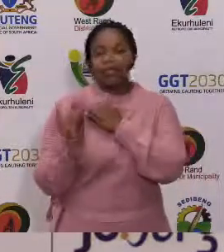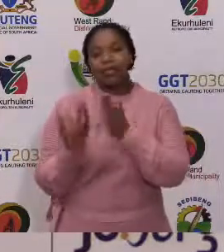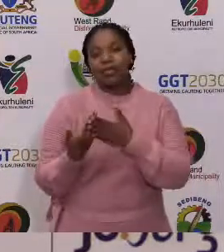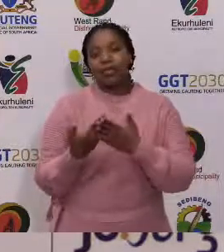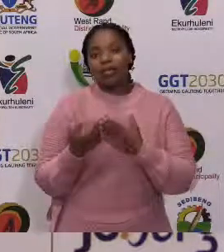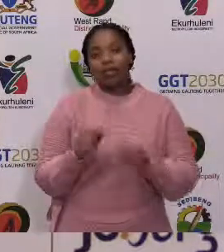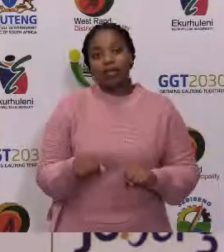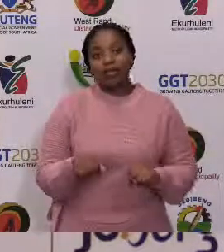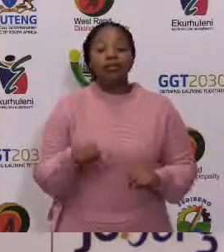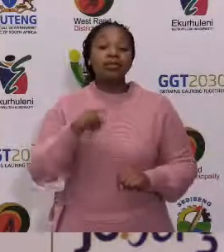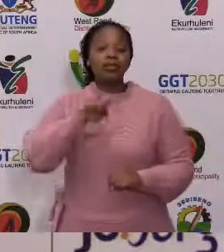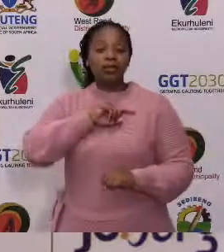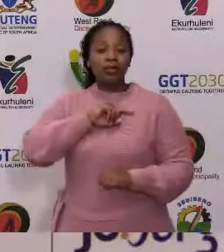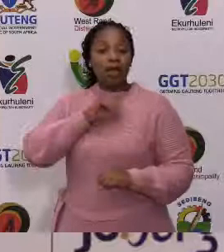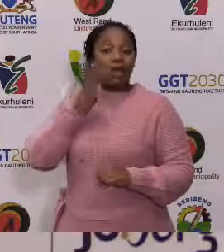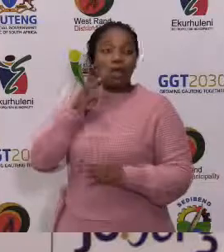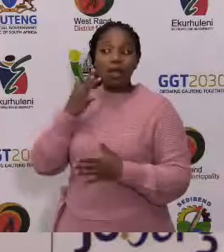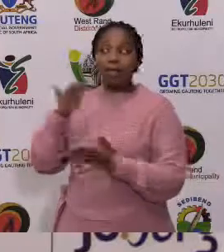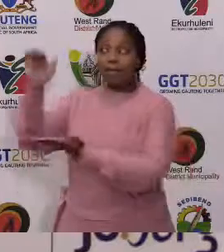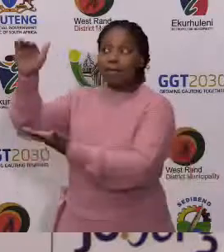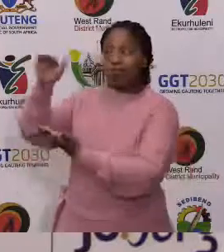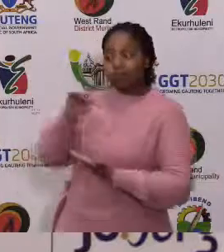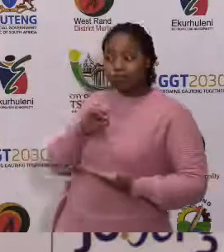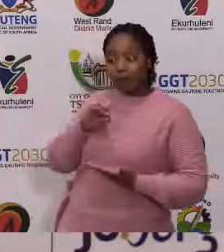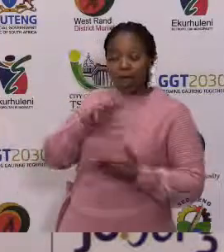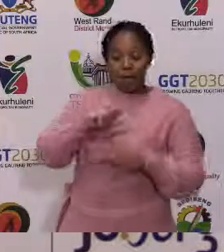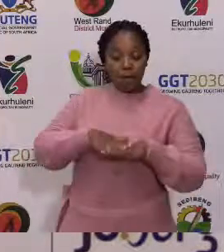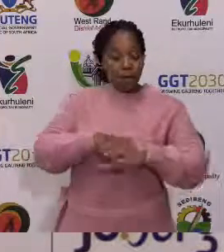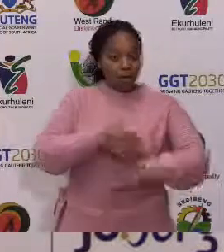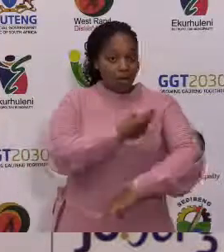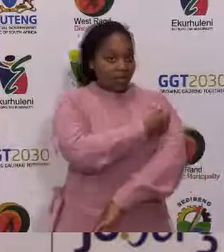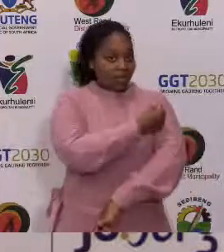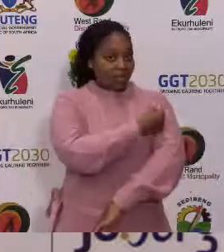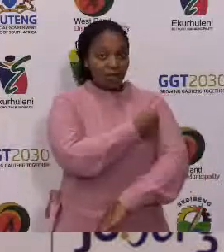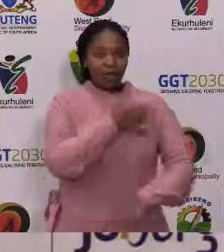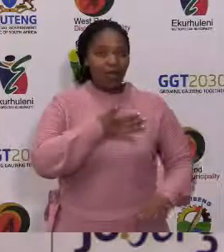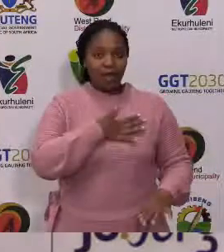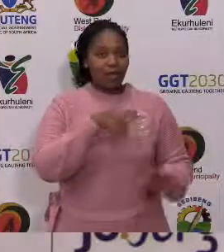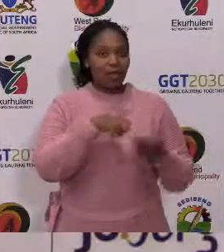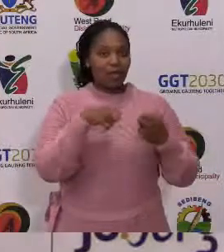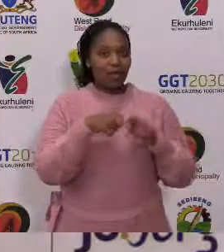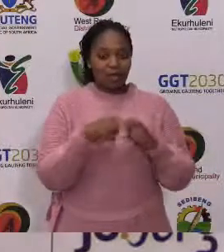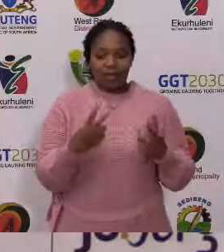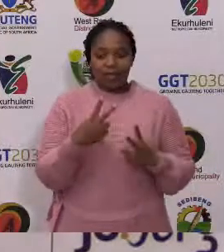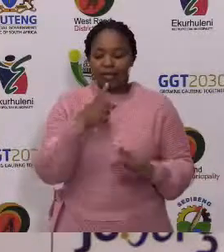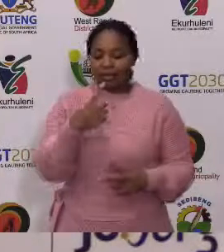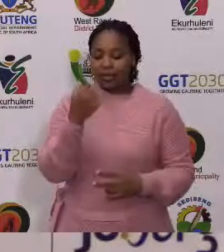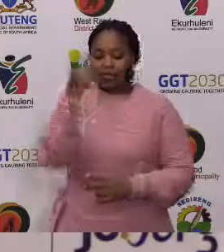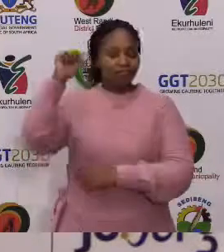get more vaccines, we don't want to encounter a problem of those who don't want to take